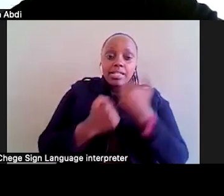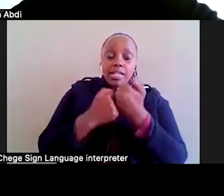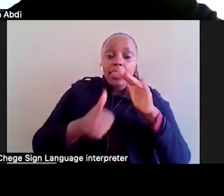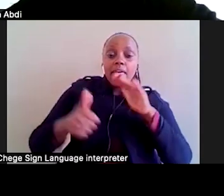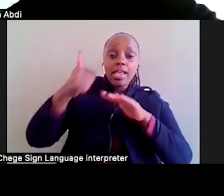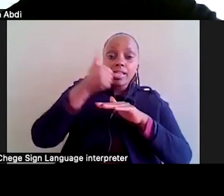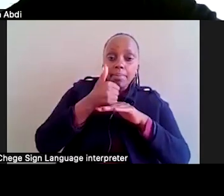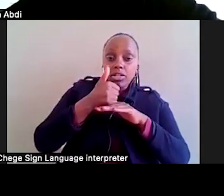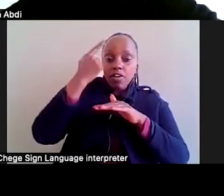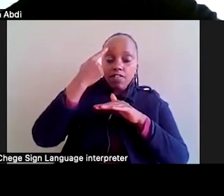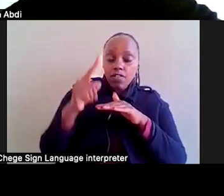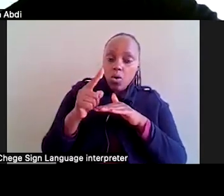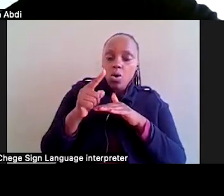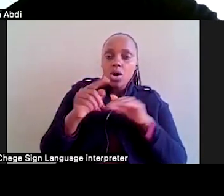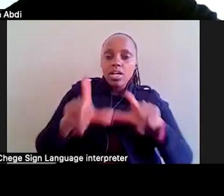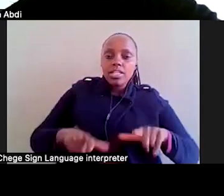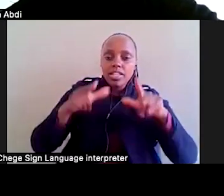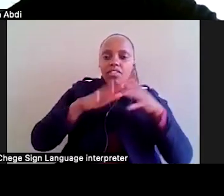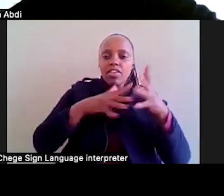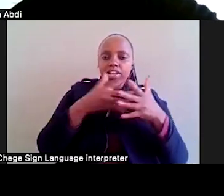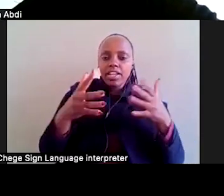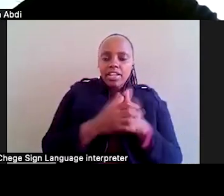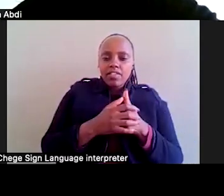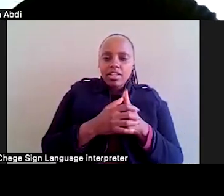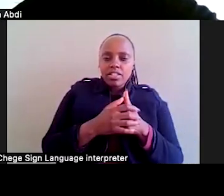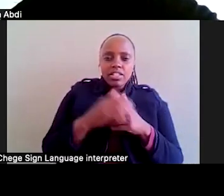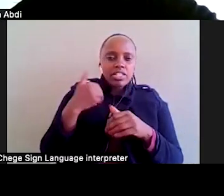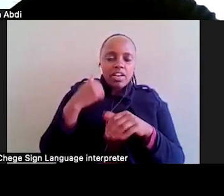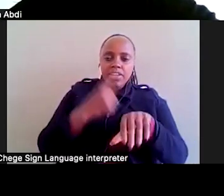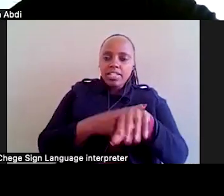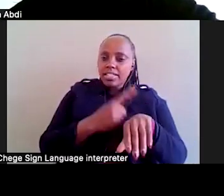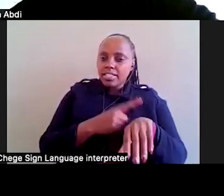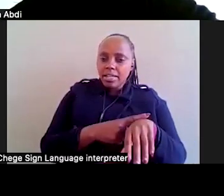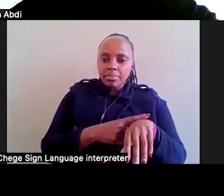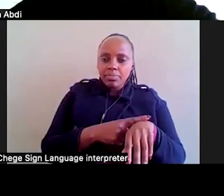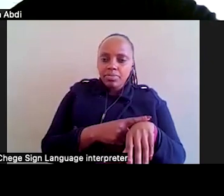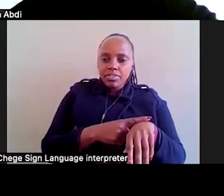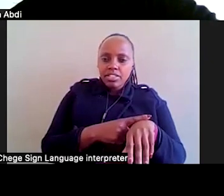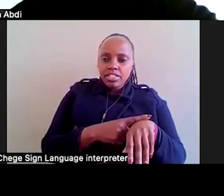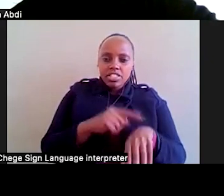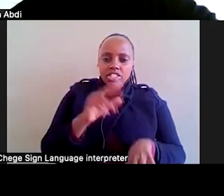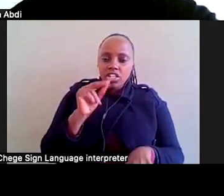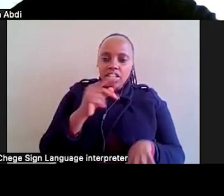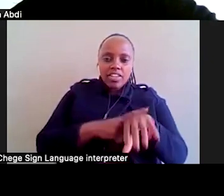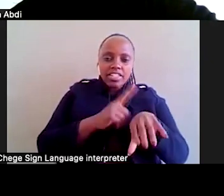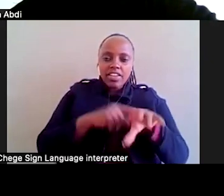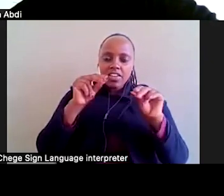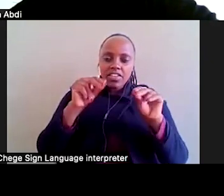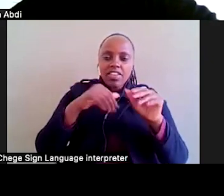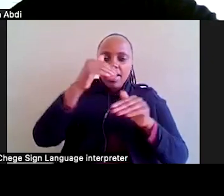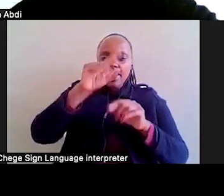of survivor networks. I hope I still have time, or do I still have time? For the next questions.